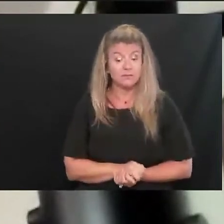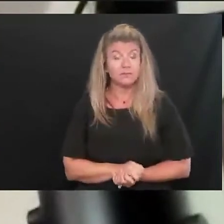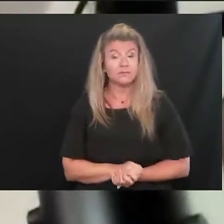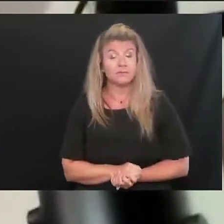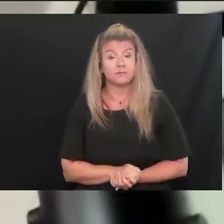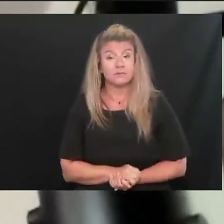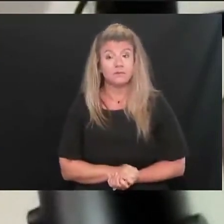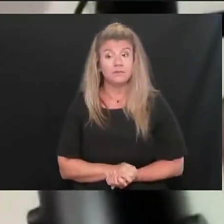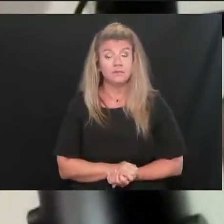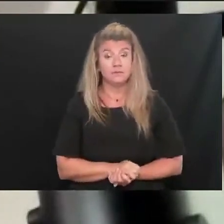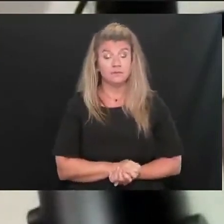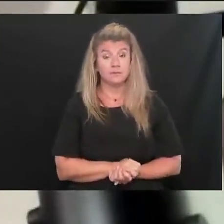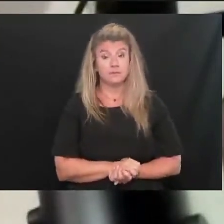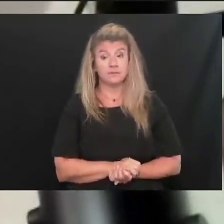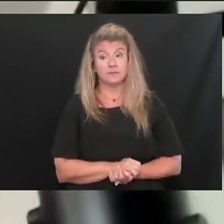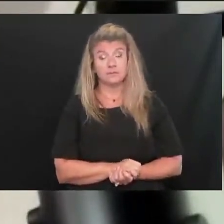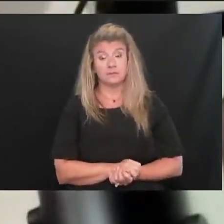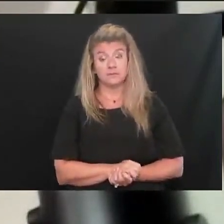Deaths are low.